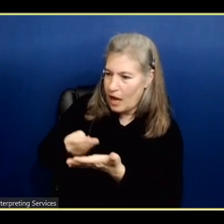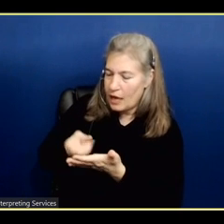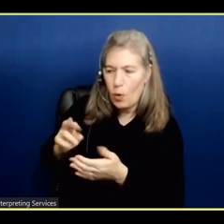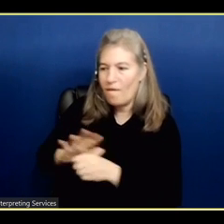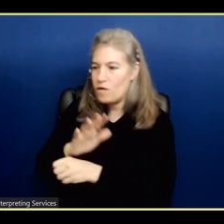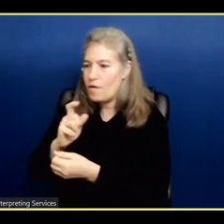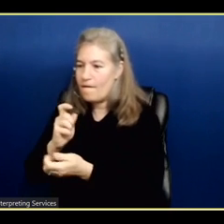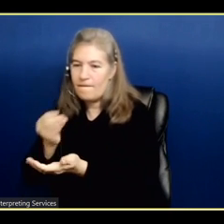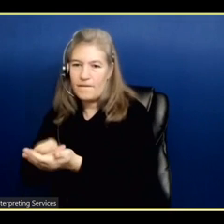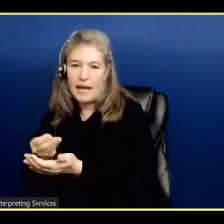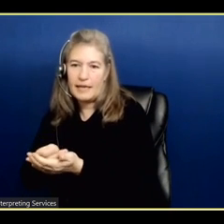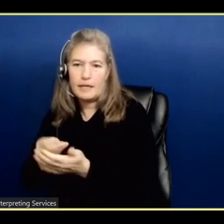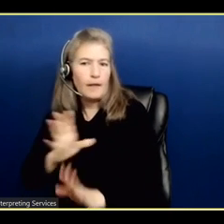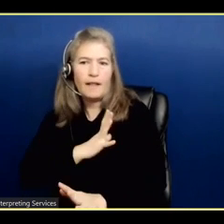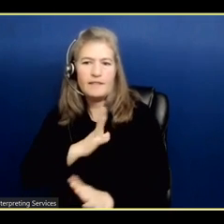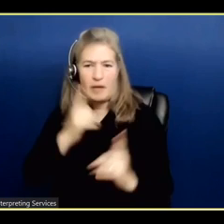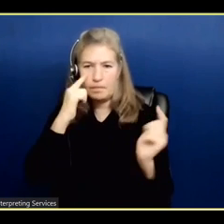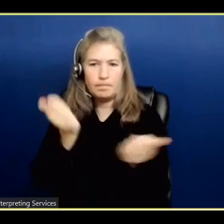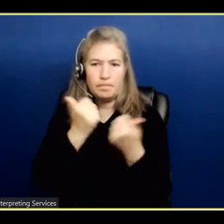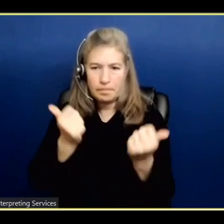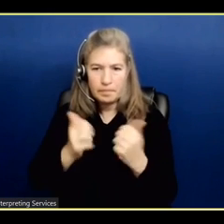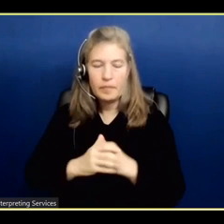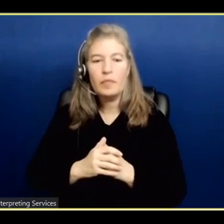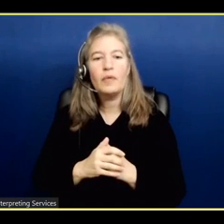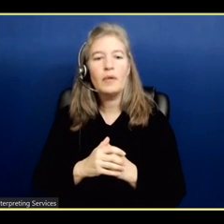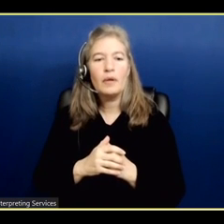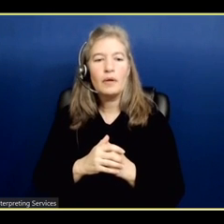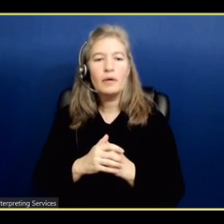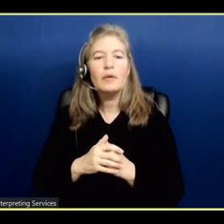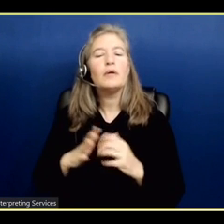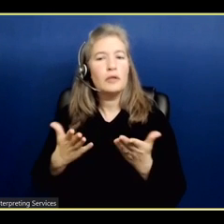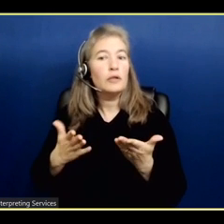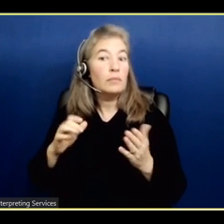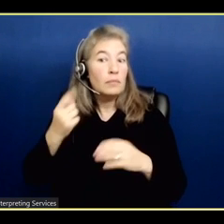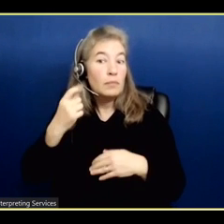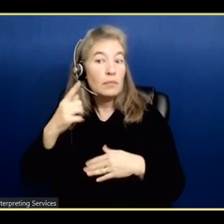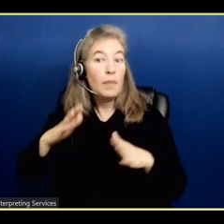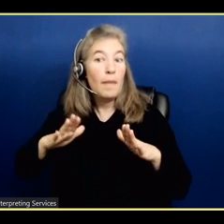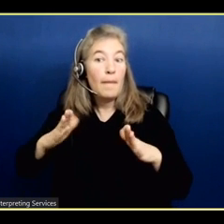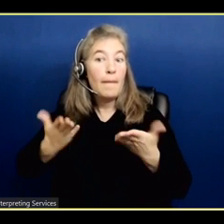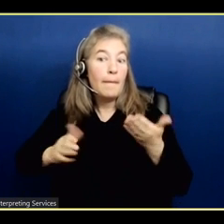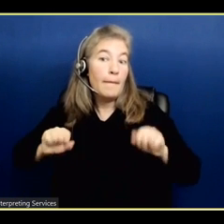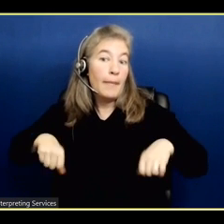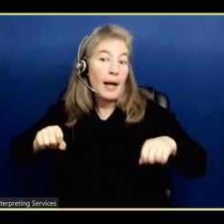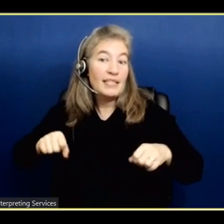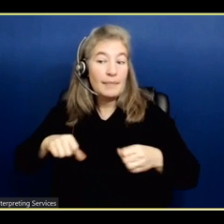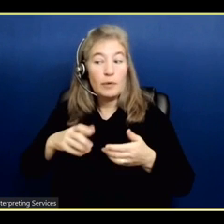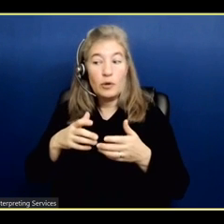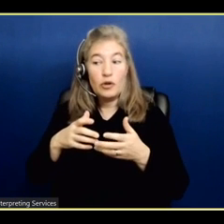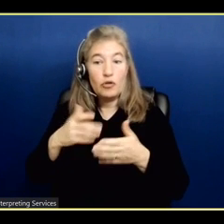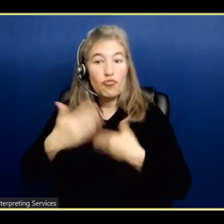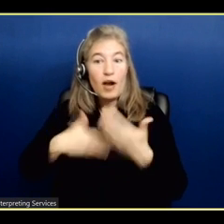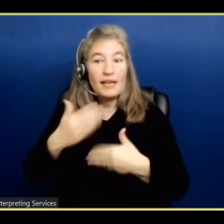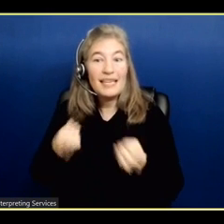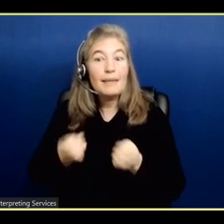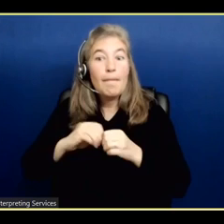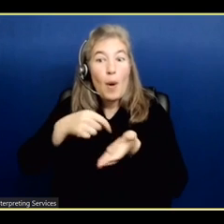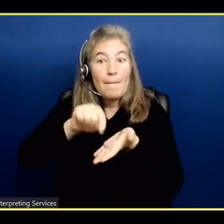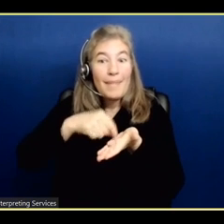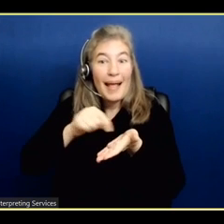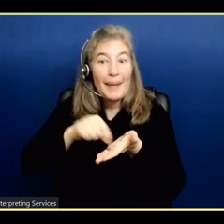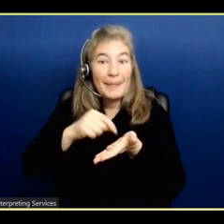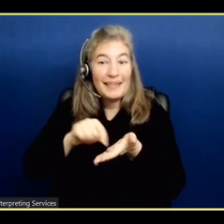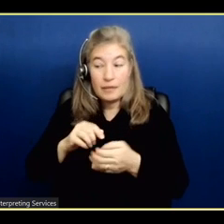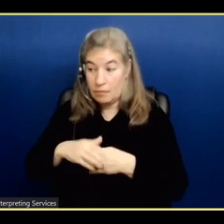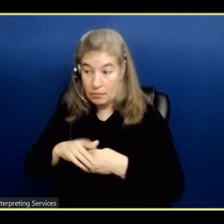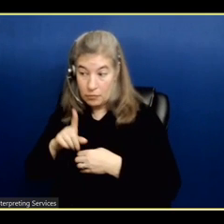about finance and infrastructure. You may be processing a lot more payments than you are used to. You know, do you have the